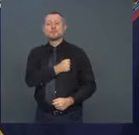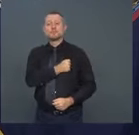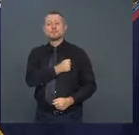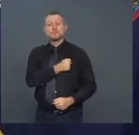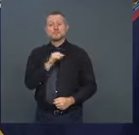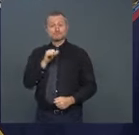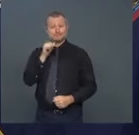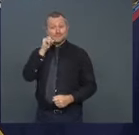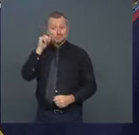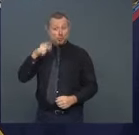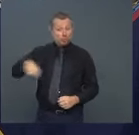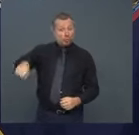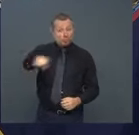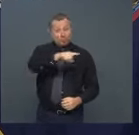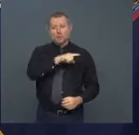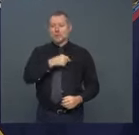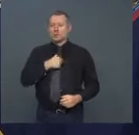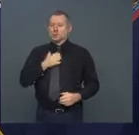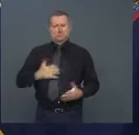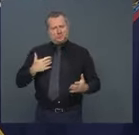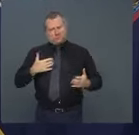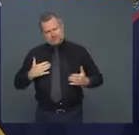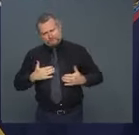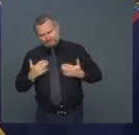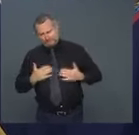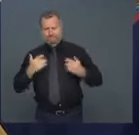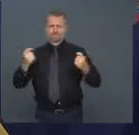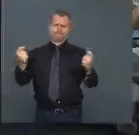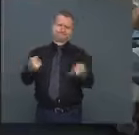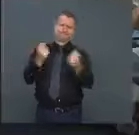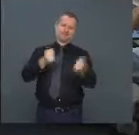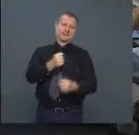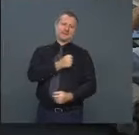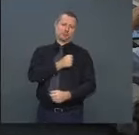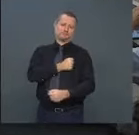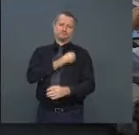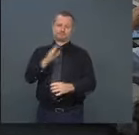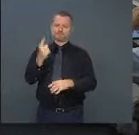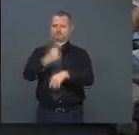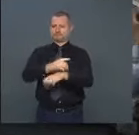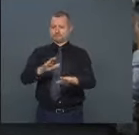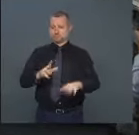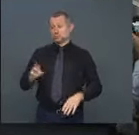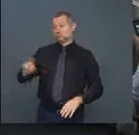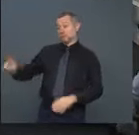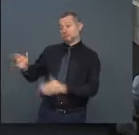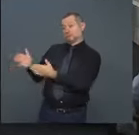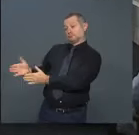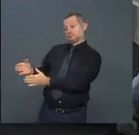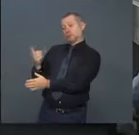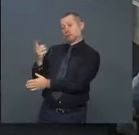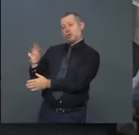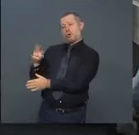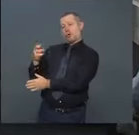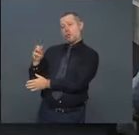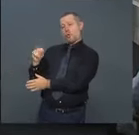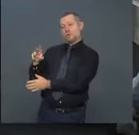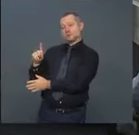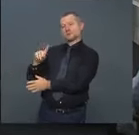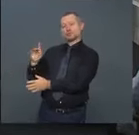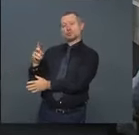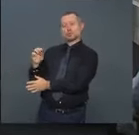a good day, and we wish them happy holiday. We would have with us today, from my far right, Dr. Howard Zucker, Health